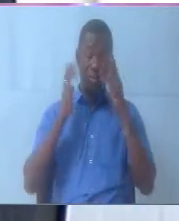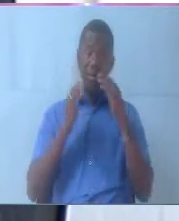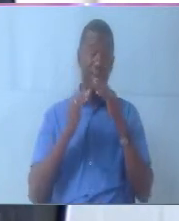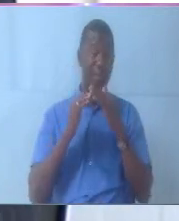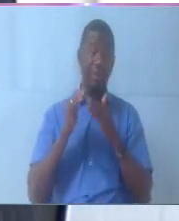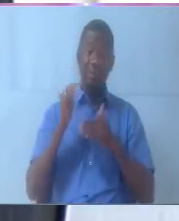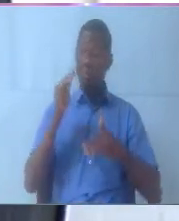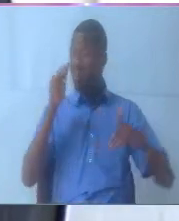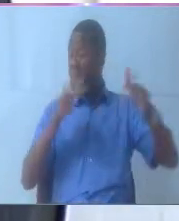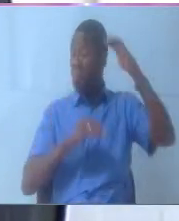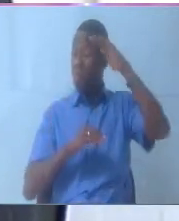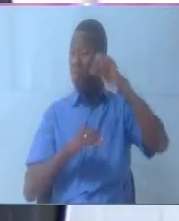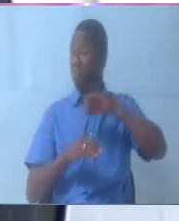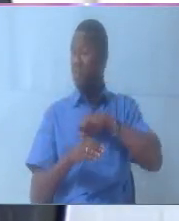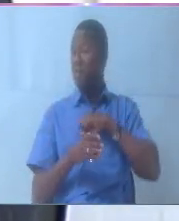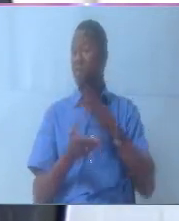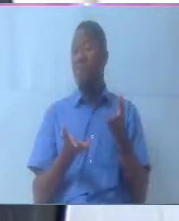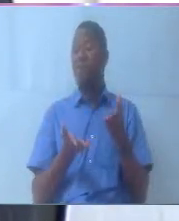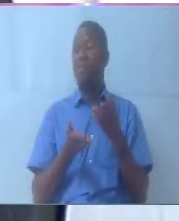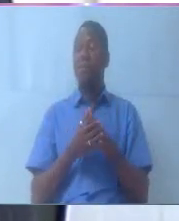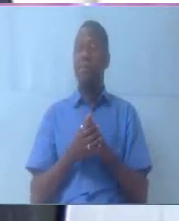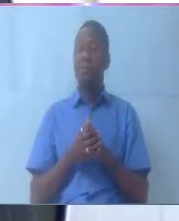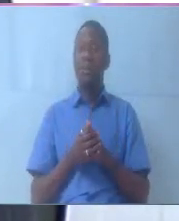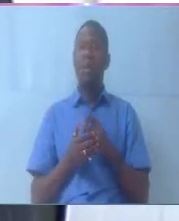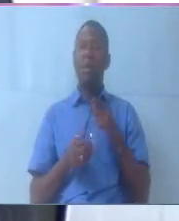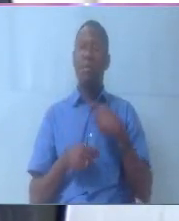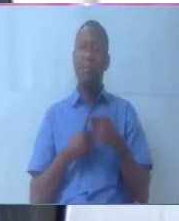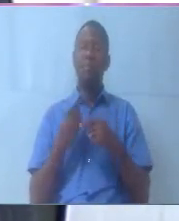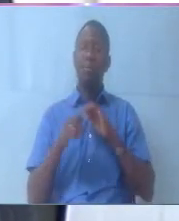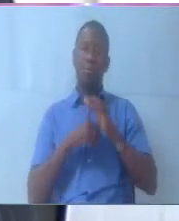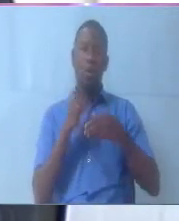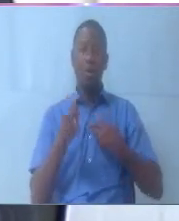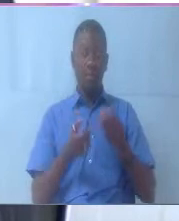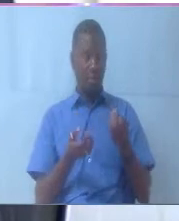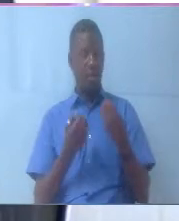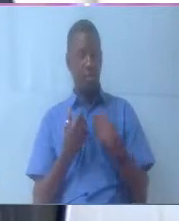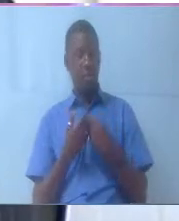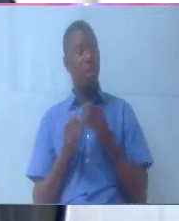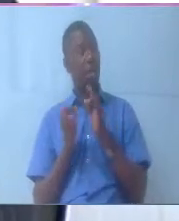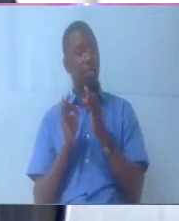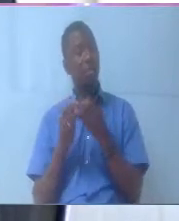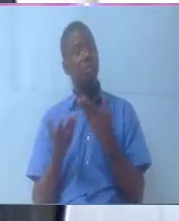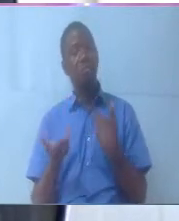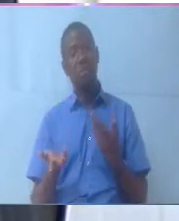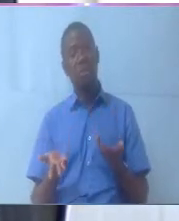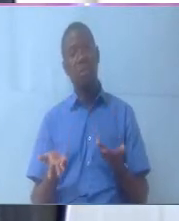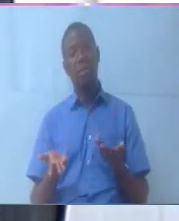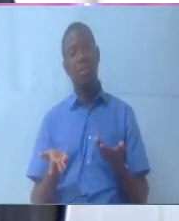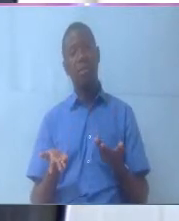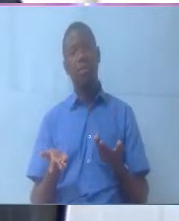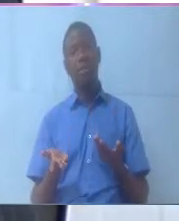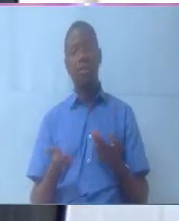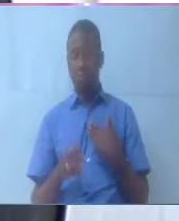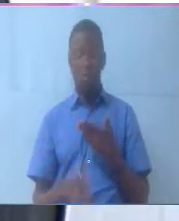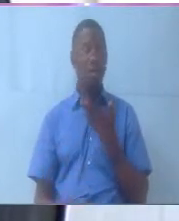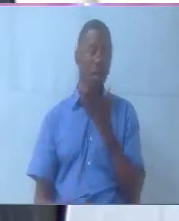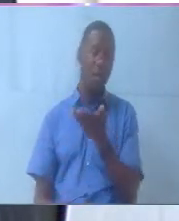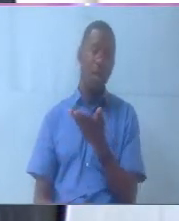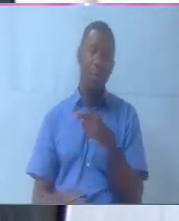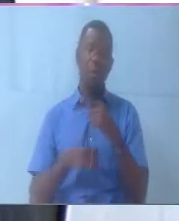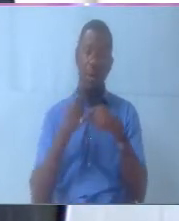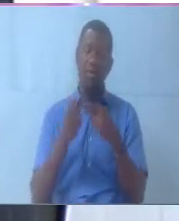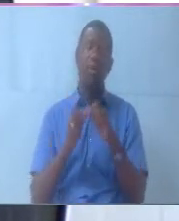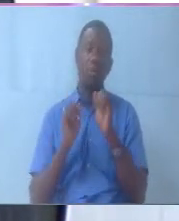what the Chief Justice said. Namuso na tankanga ay fanya kwenye Chief Justice ya nyine fo. So we were there, but then I was granted